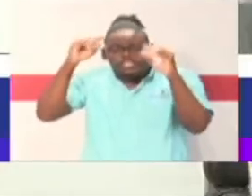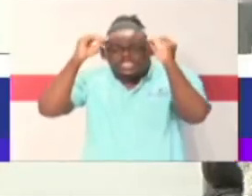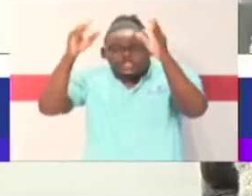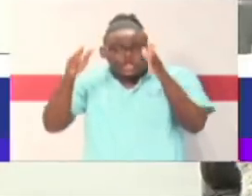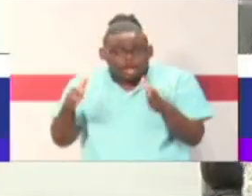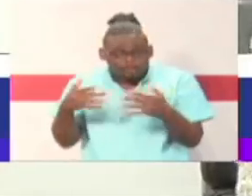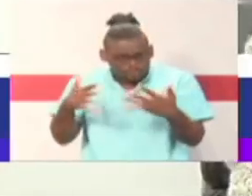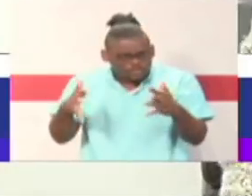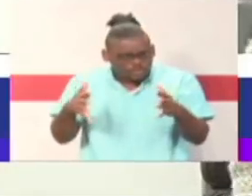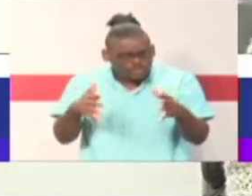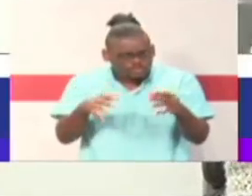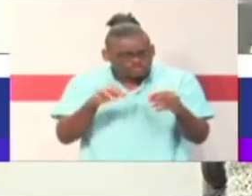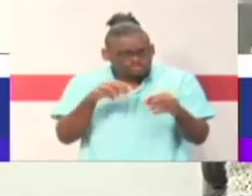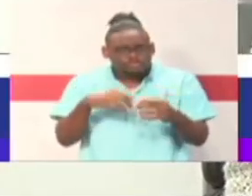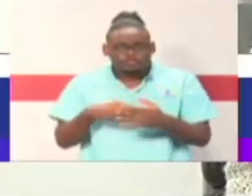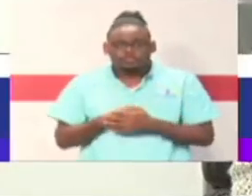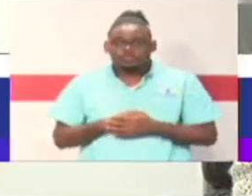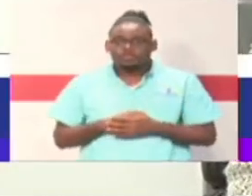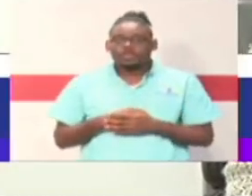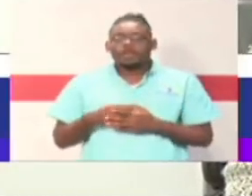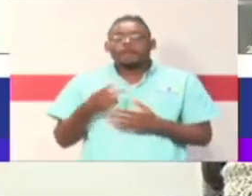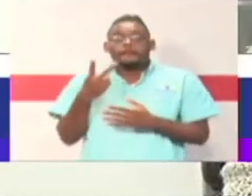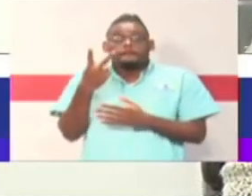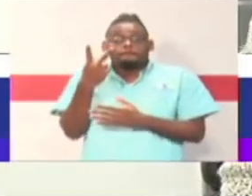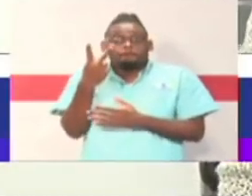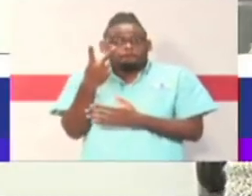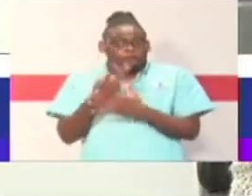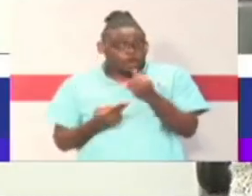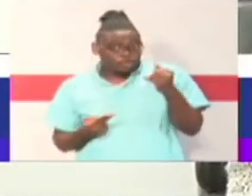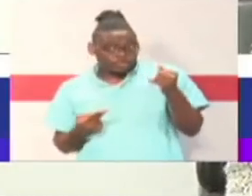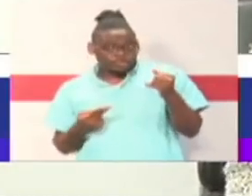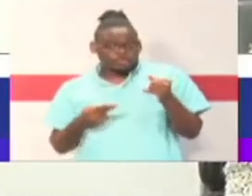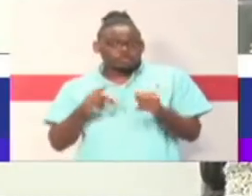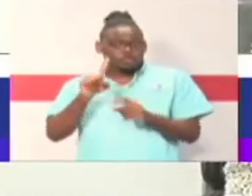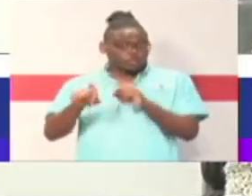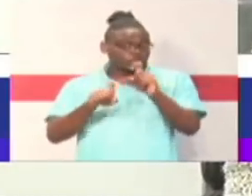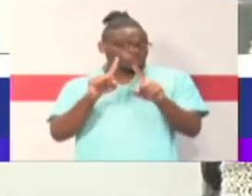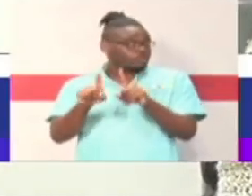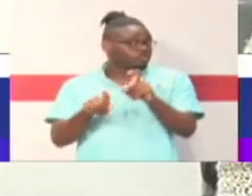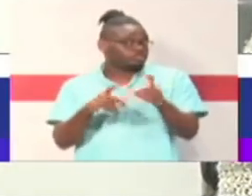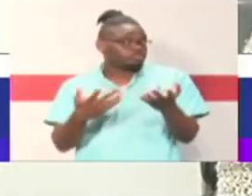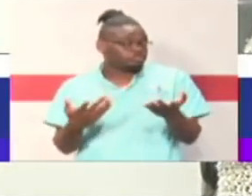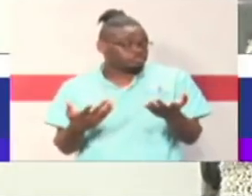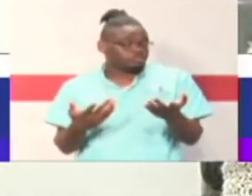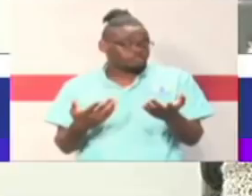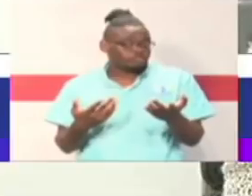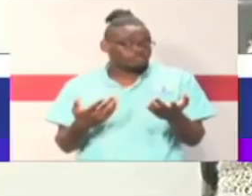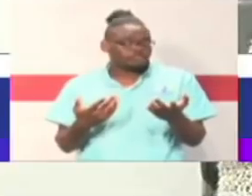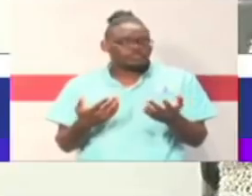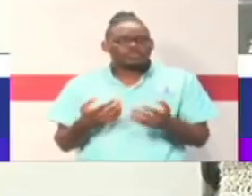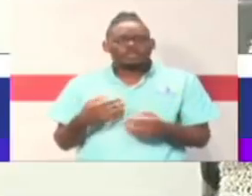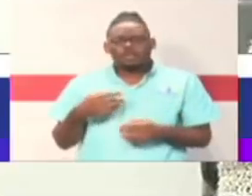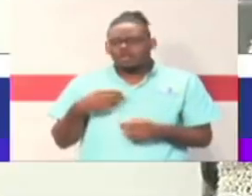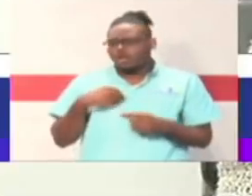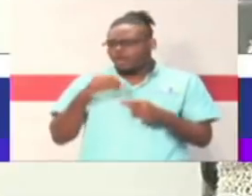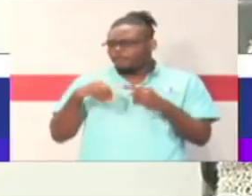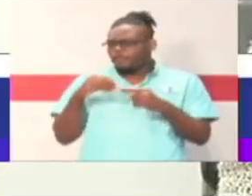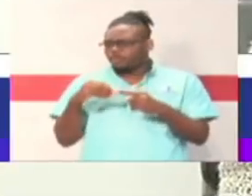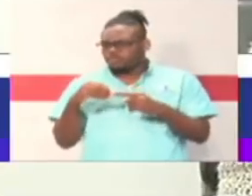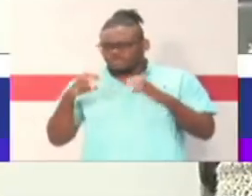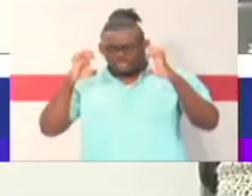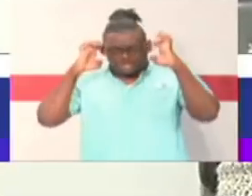the vaccine deployment plan within the health education, within the education sector. And as per the